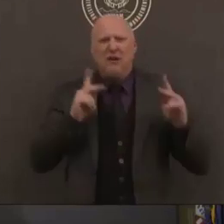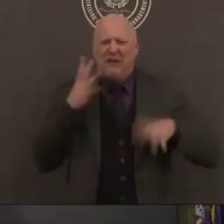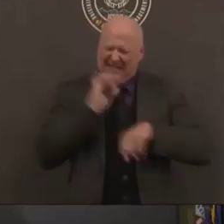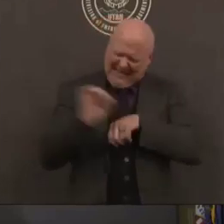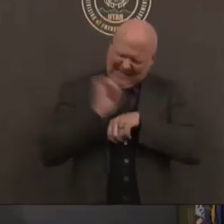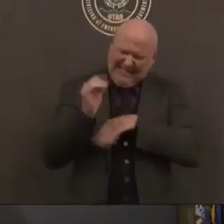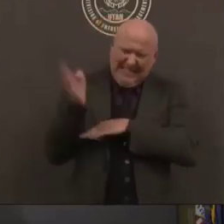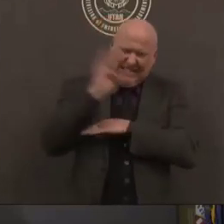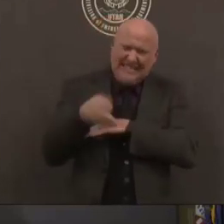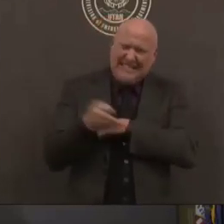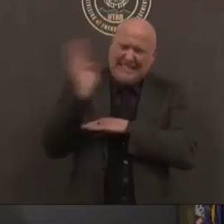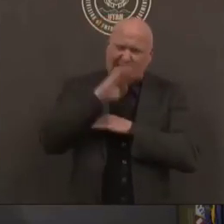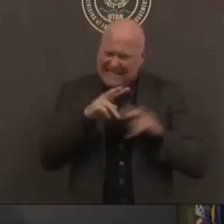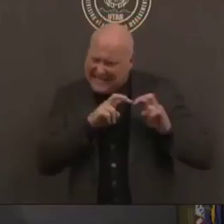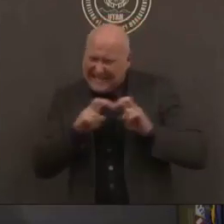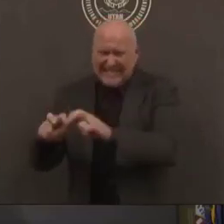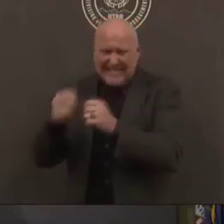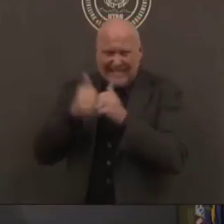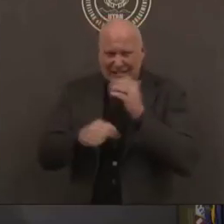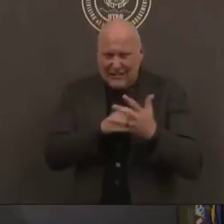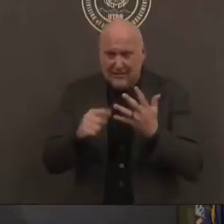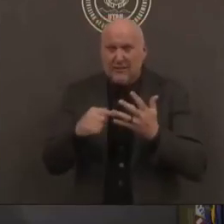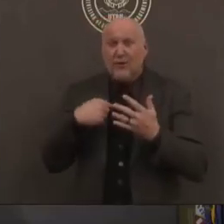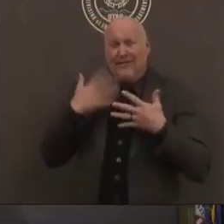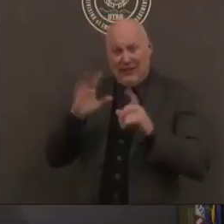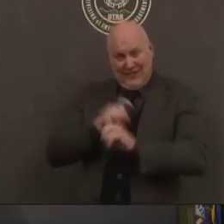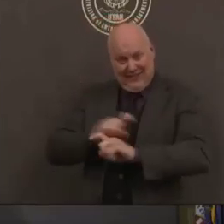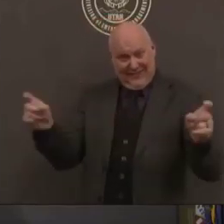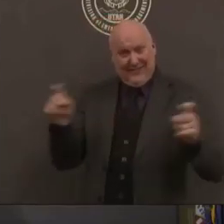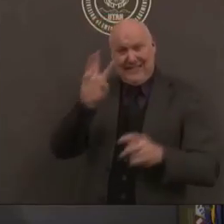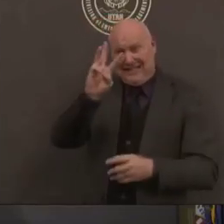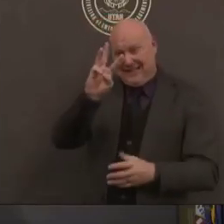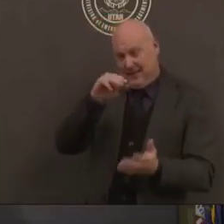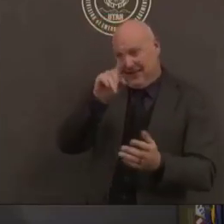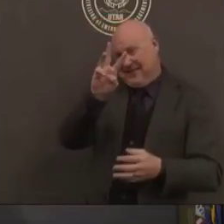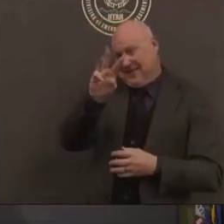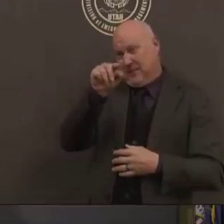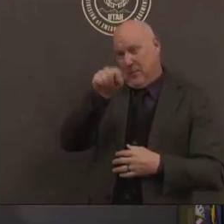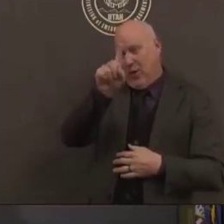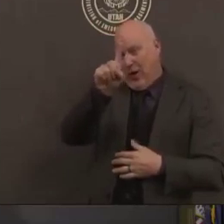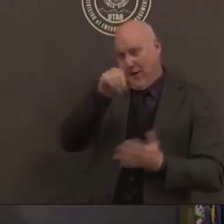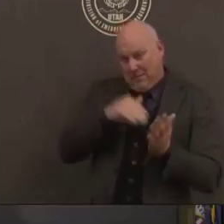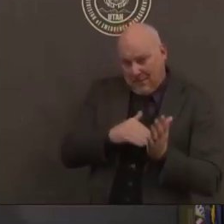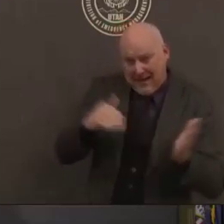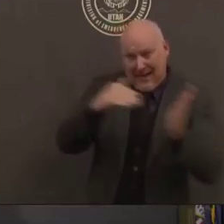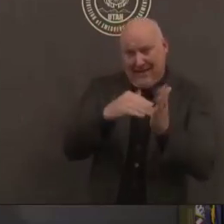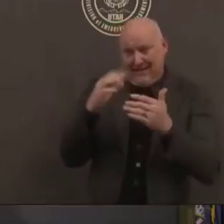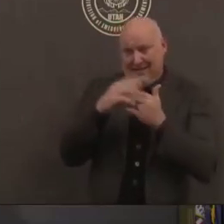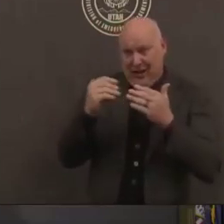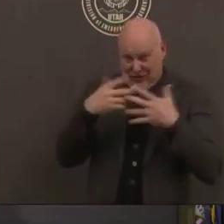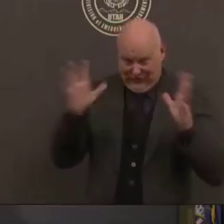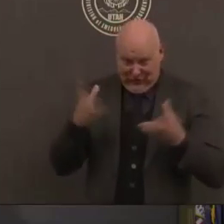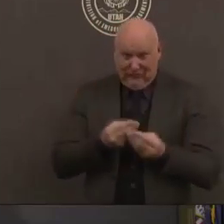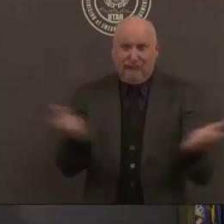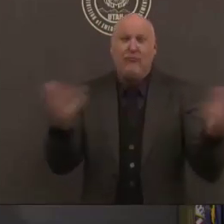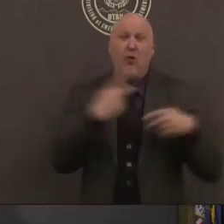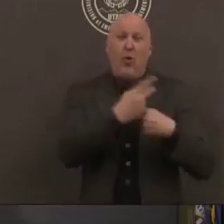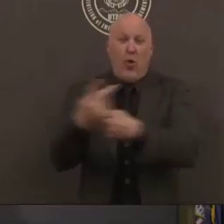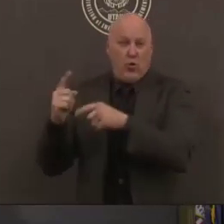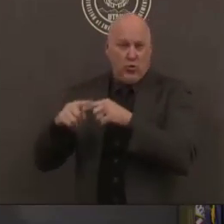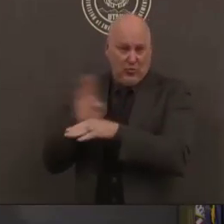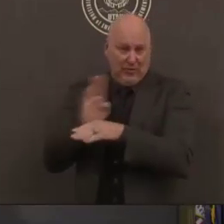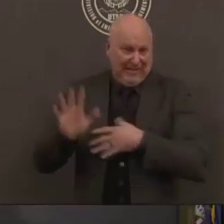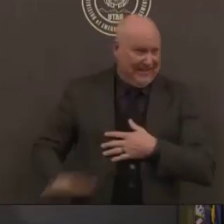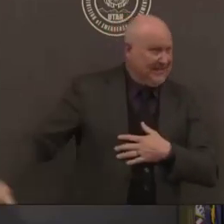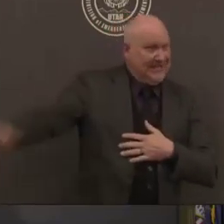$6.1 million in loans to 502 businesses. The businesses represented all areas of the state and a